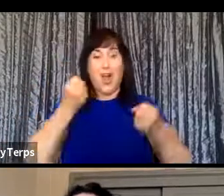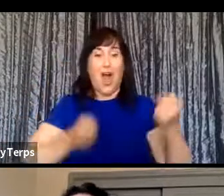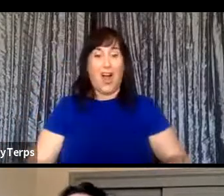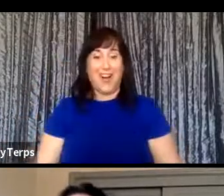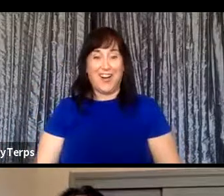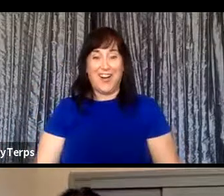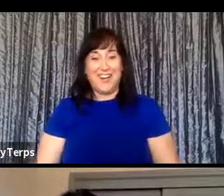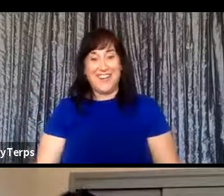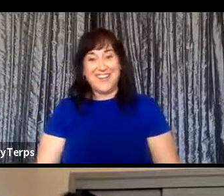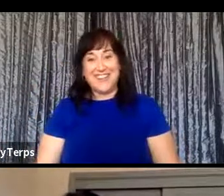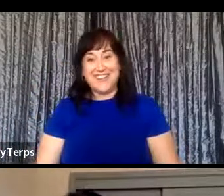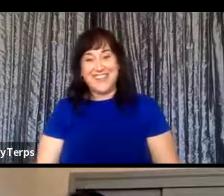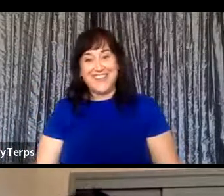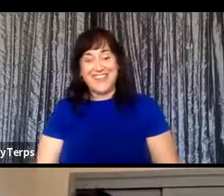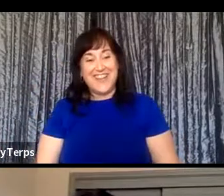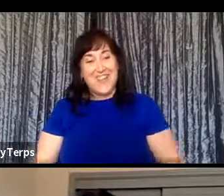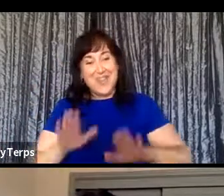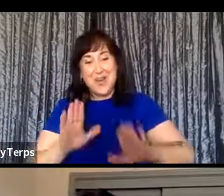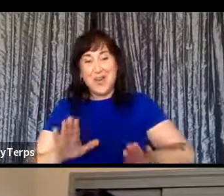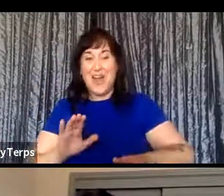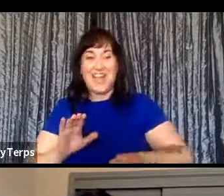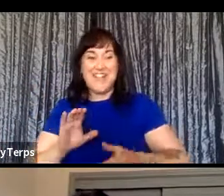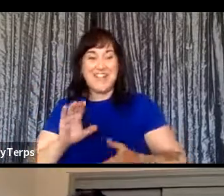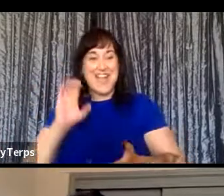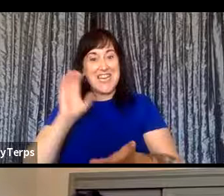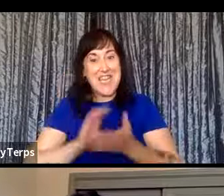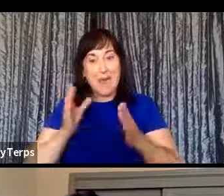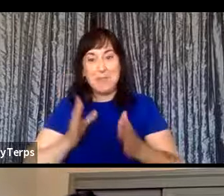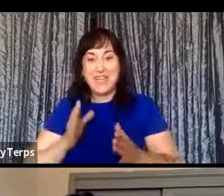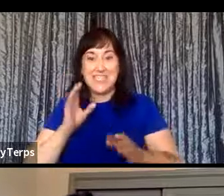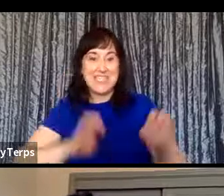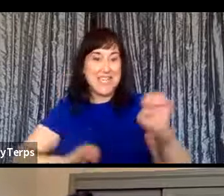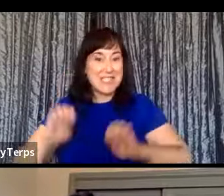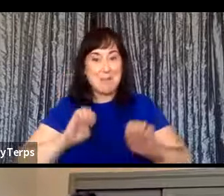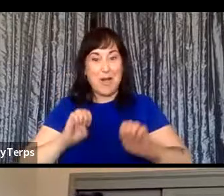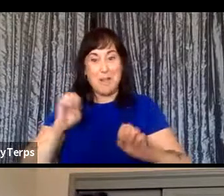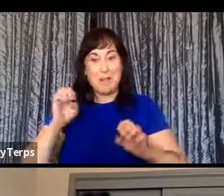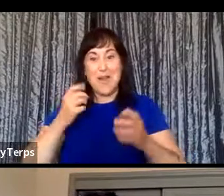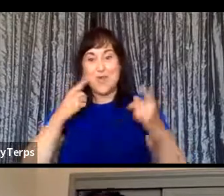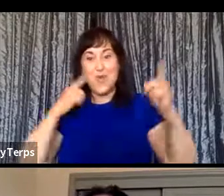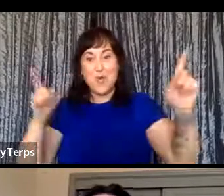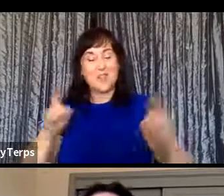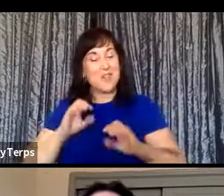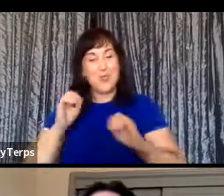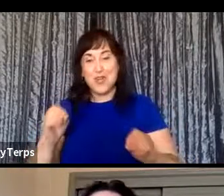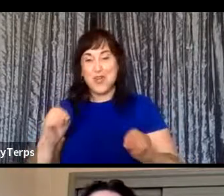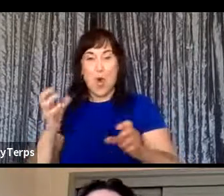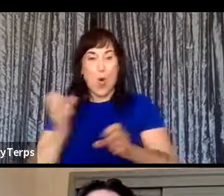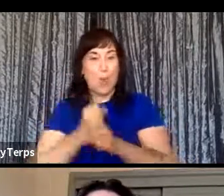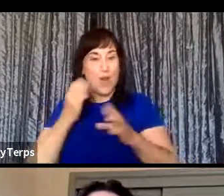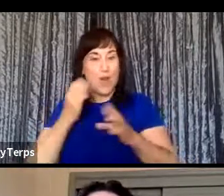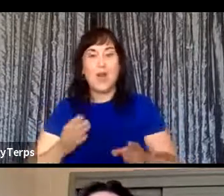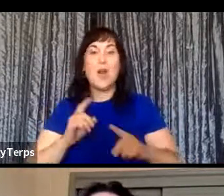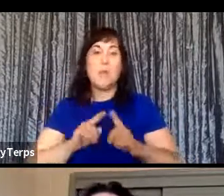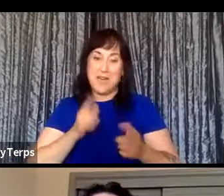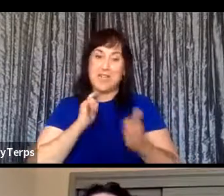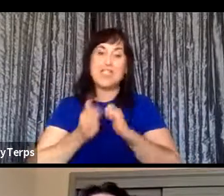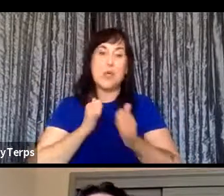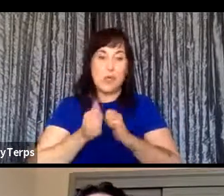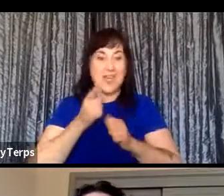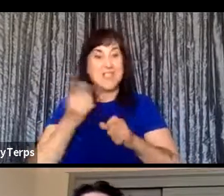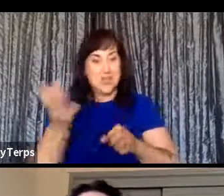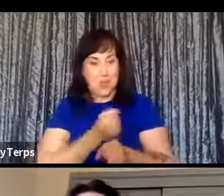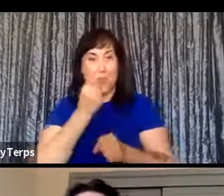The Great Capitalist Experiment works. There was no winner which was assigned initially, but it is a race and you won it. So well done,